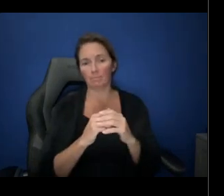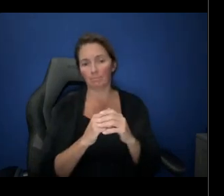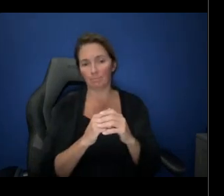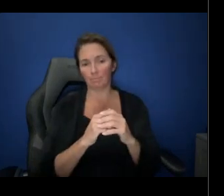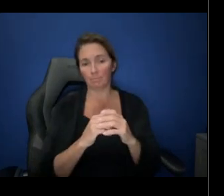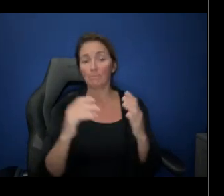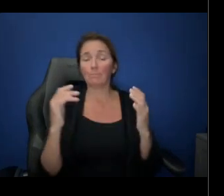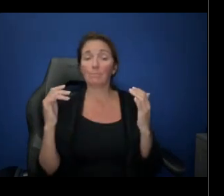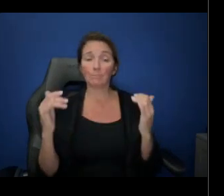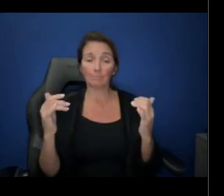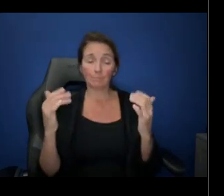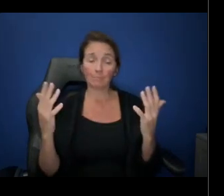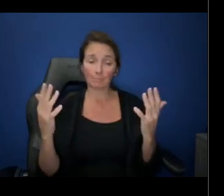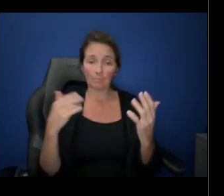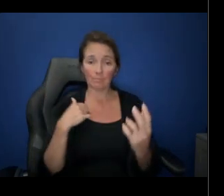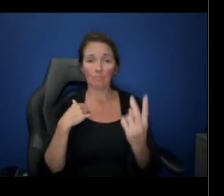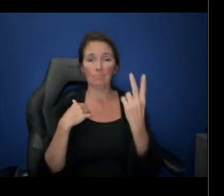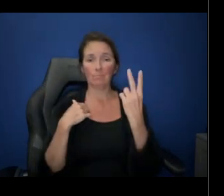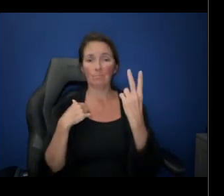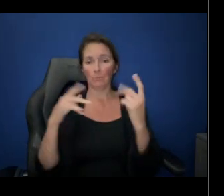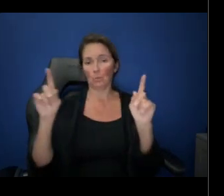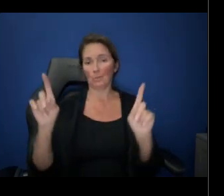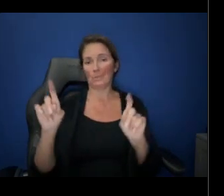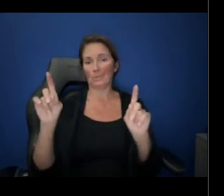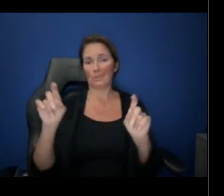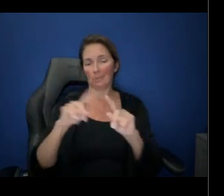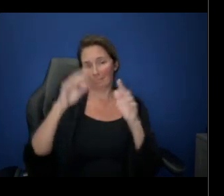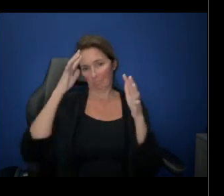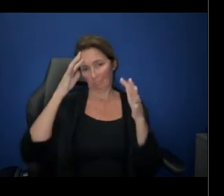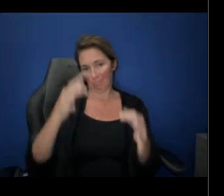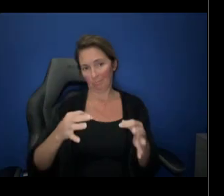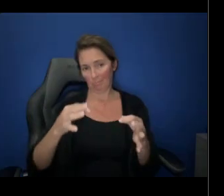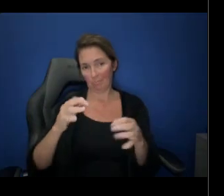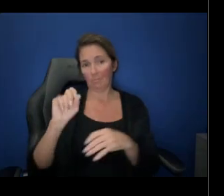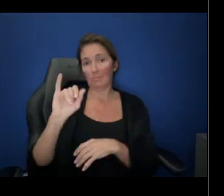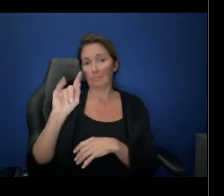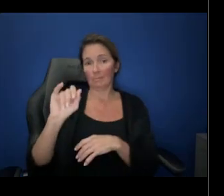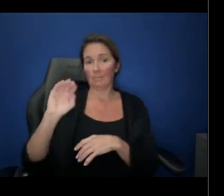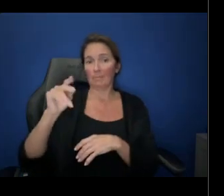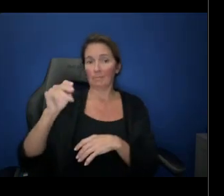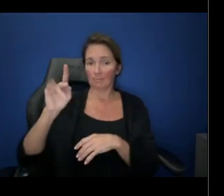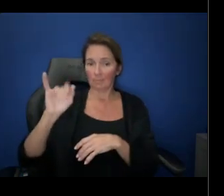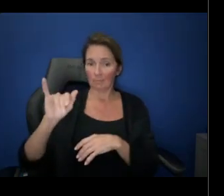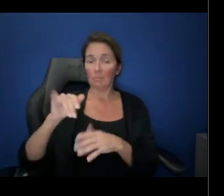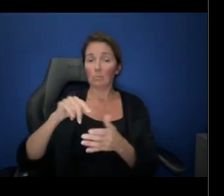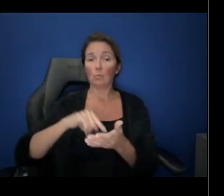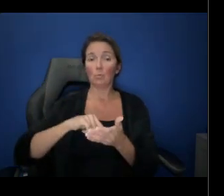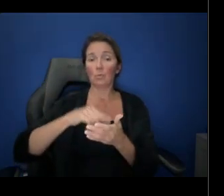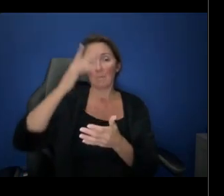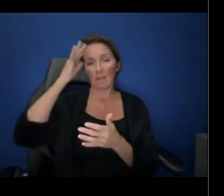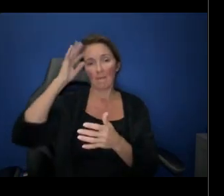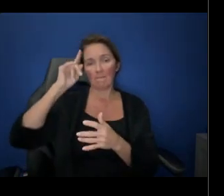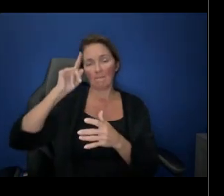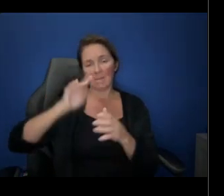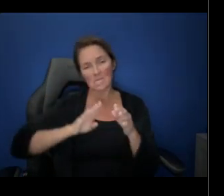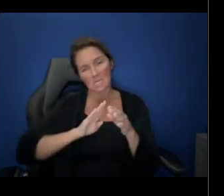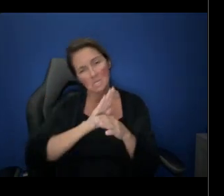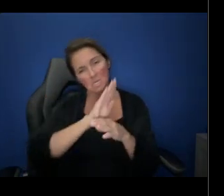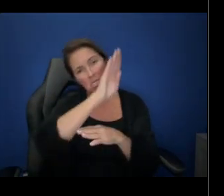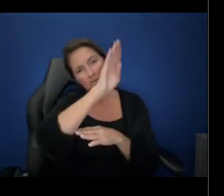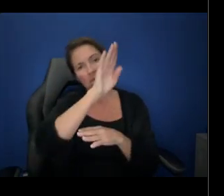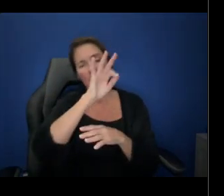Now, there are 2 tests for determining site impracticality due to steep or